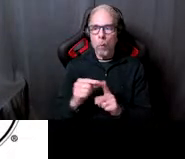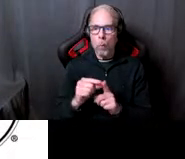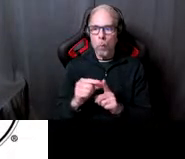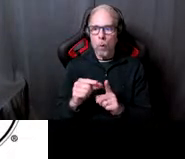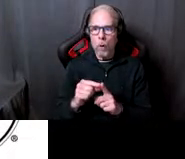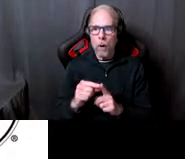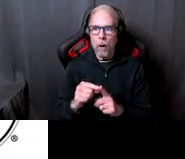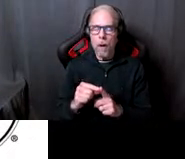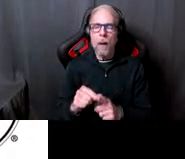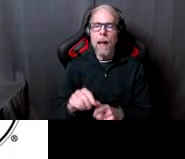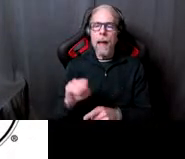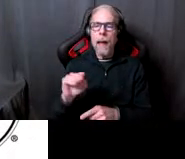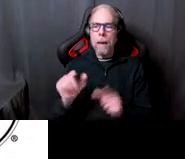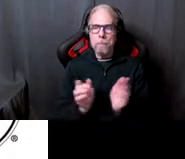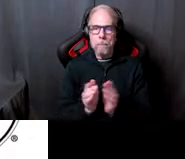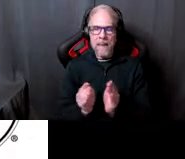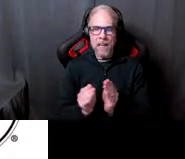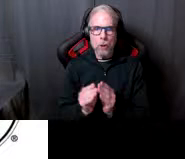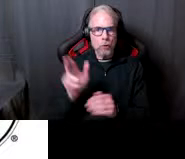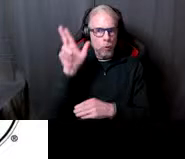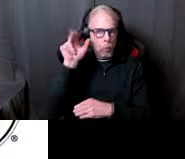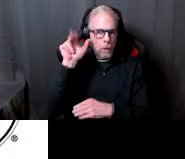miniature horses.